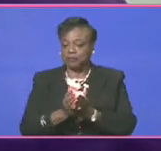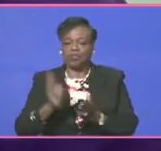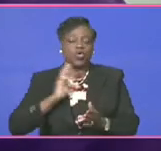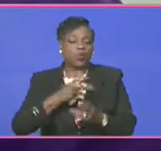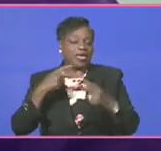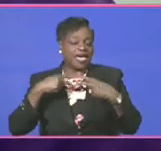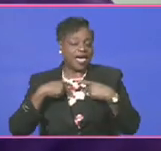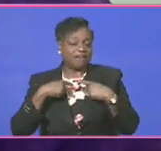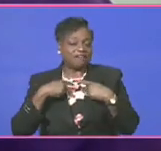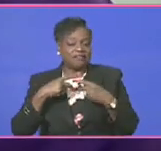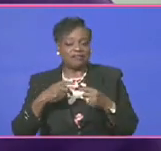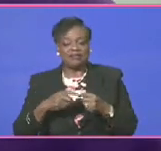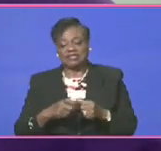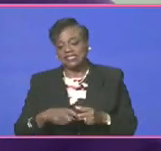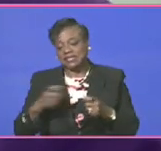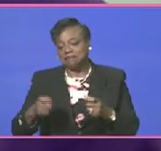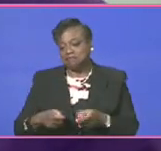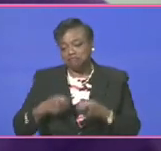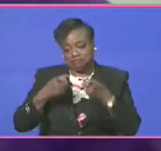prizes, essay,